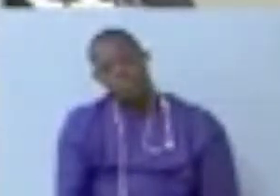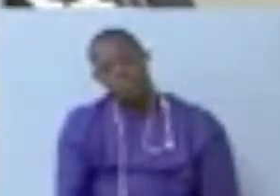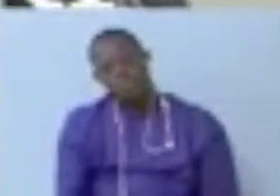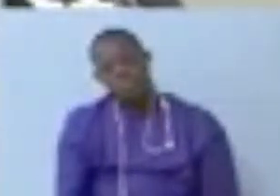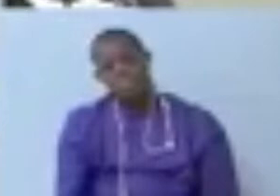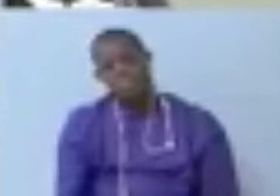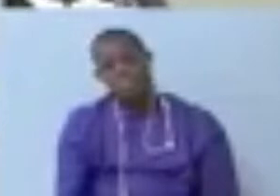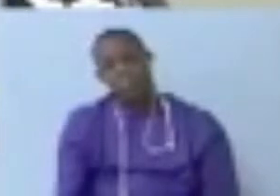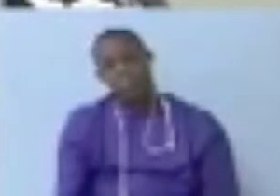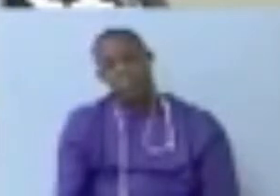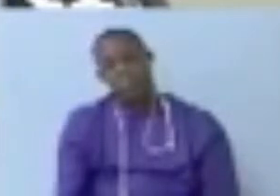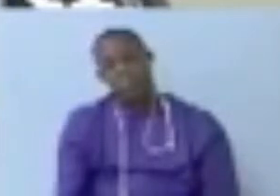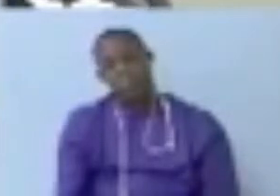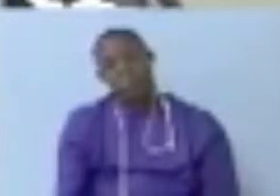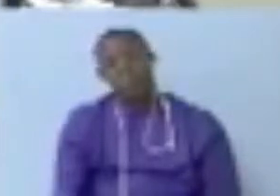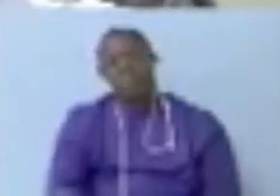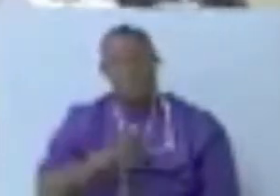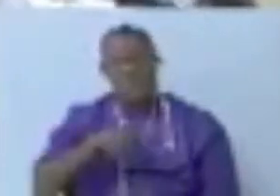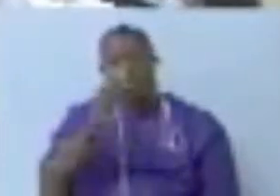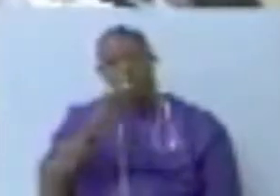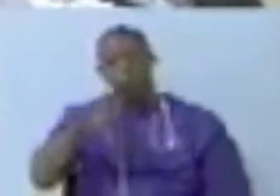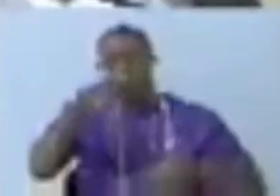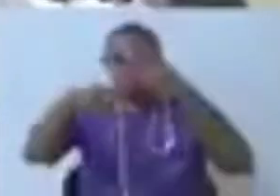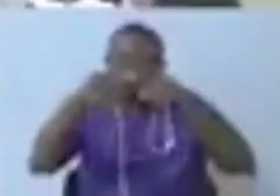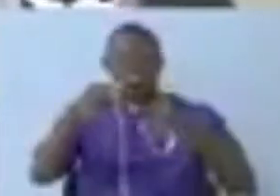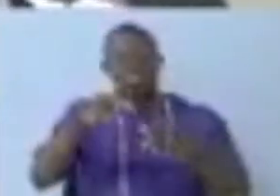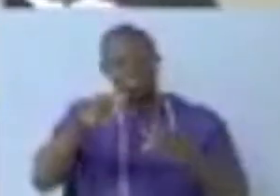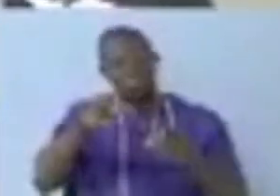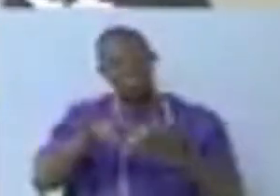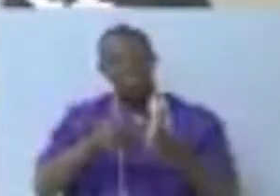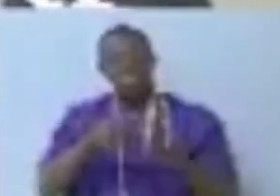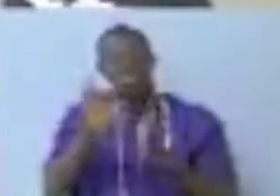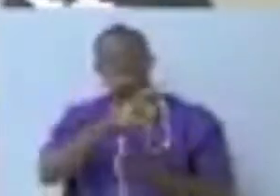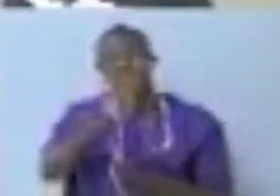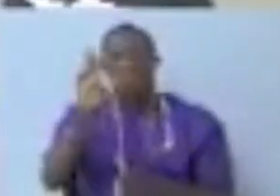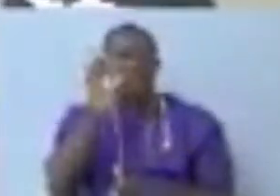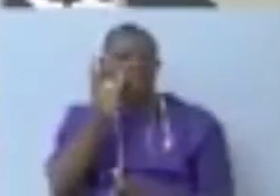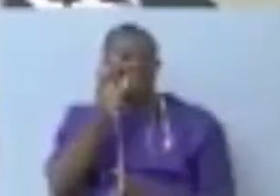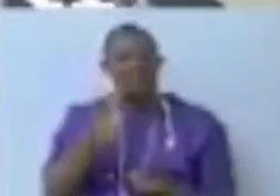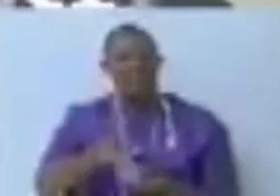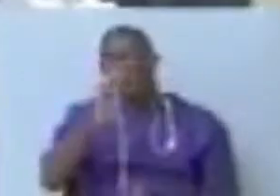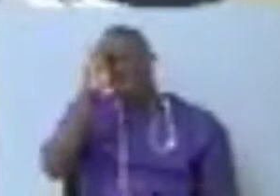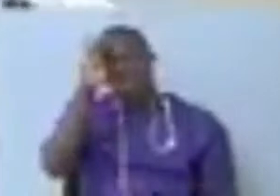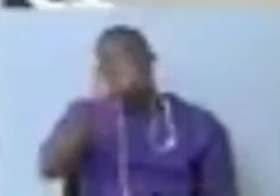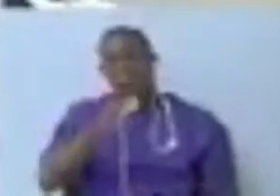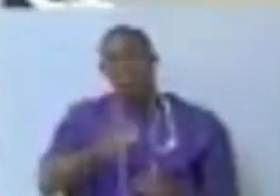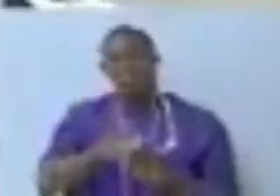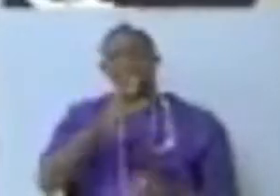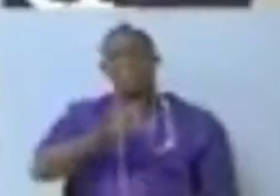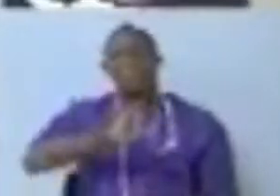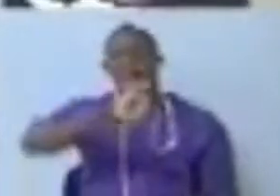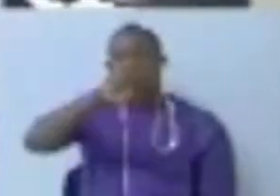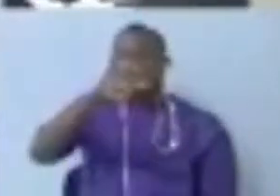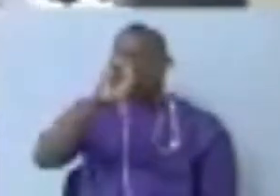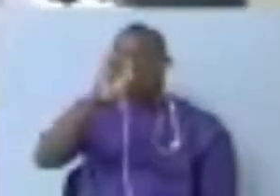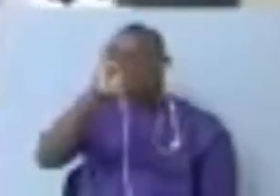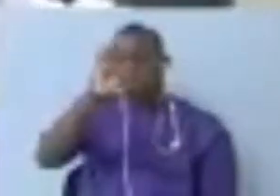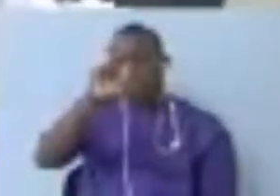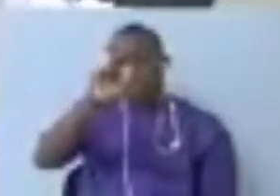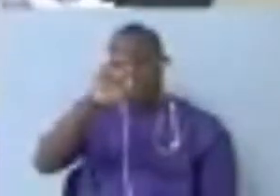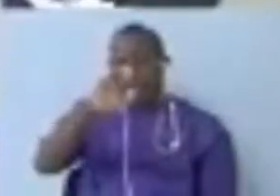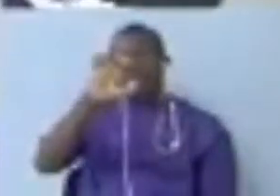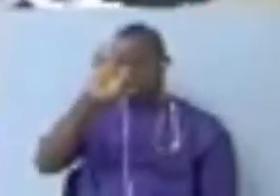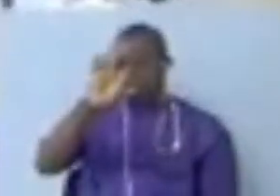will move on. It looks like there's no response. Thank you very much. Mr. Jobarteh, take a look at this document.